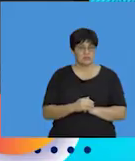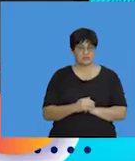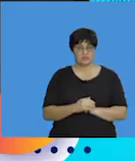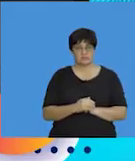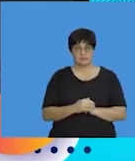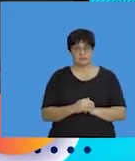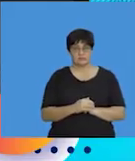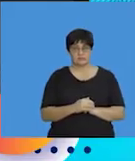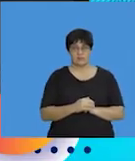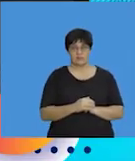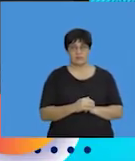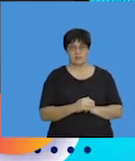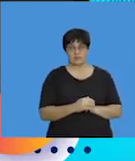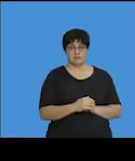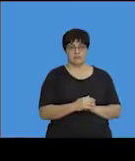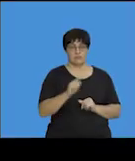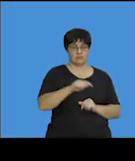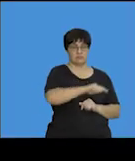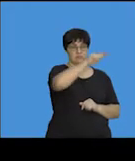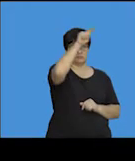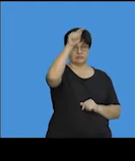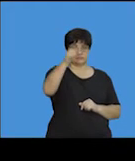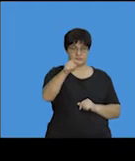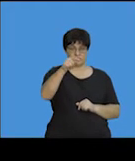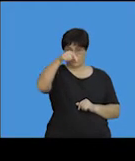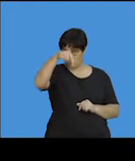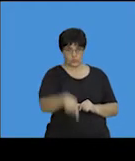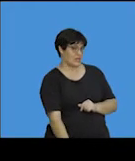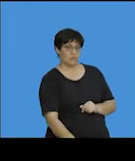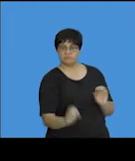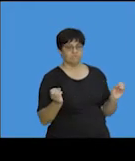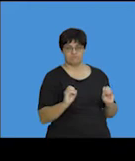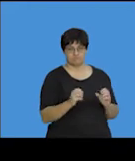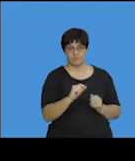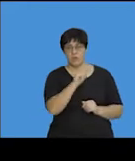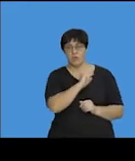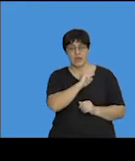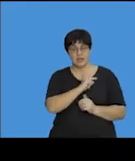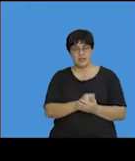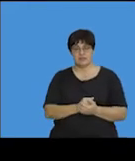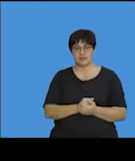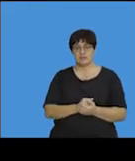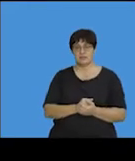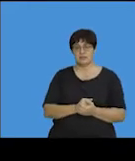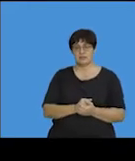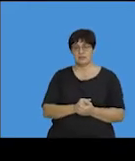only representing, if we have our cliff, it's only representing that part of the